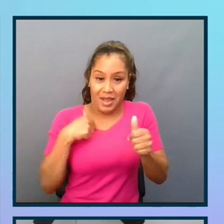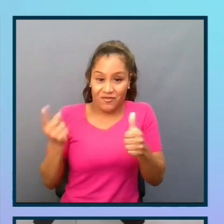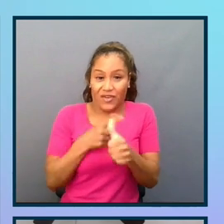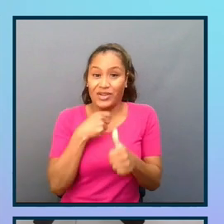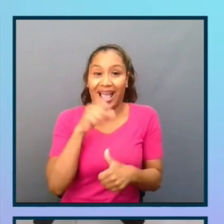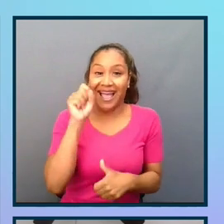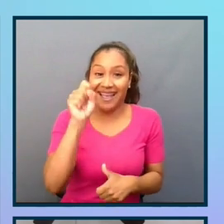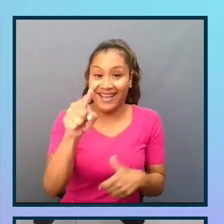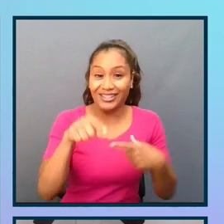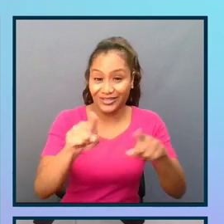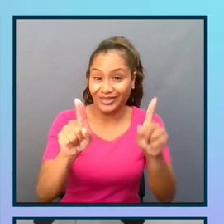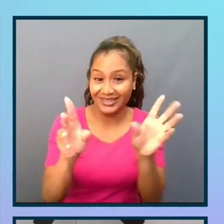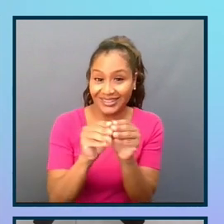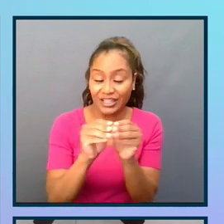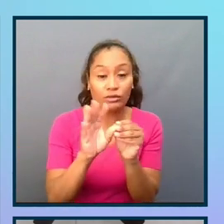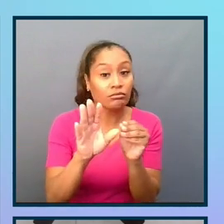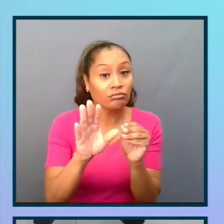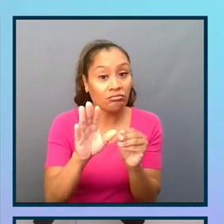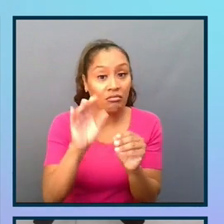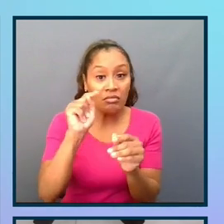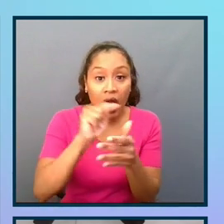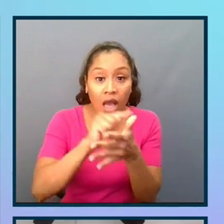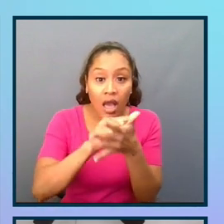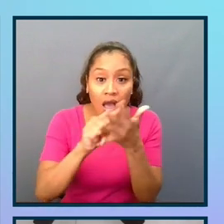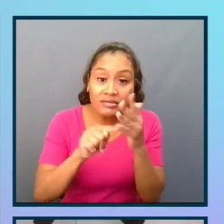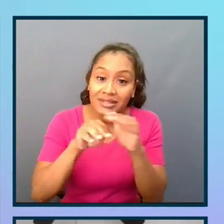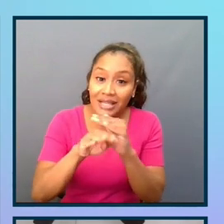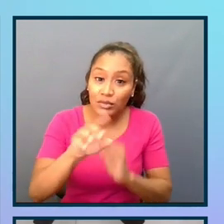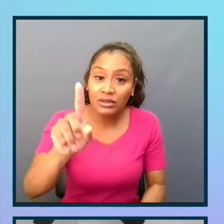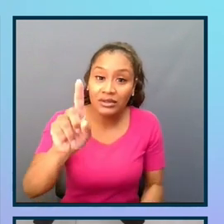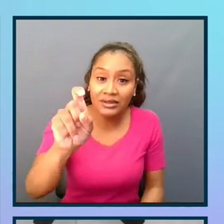for this section. Are the components accessible?